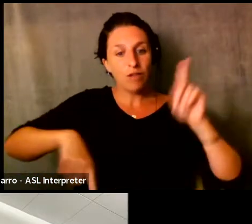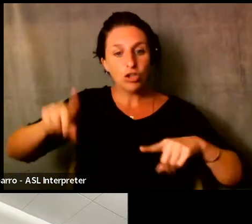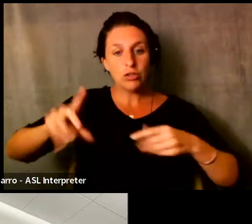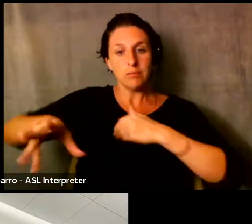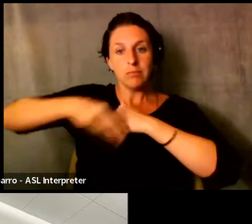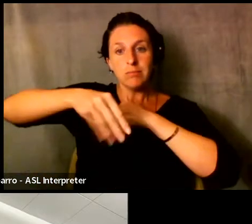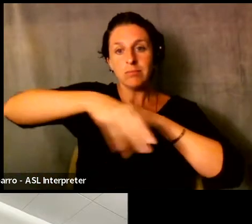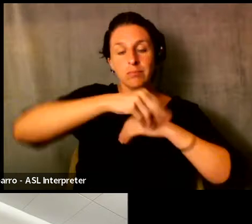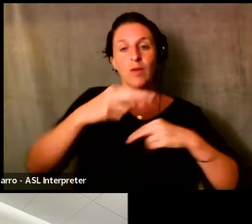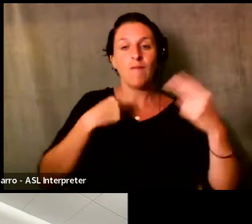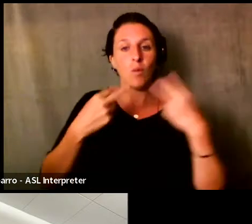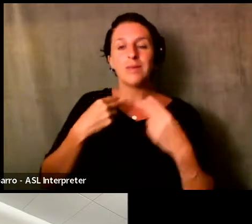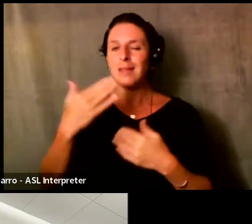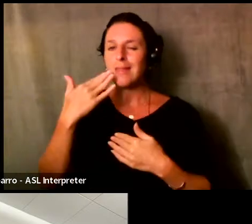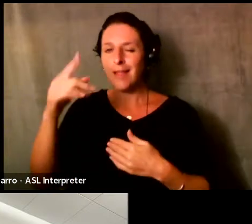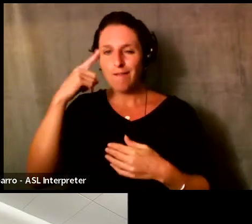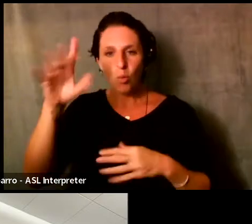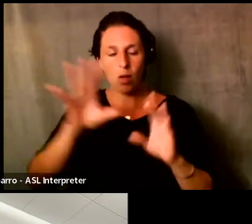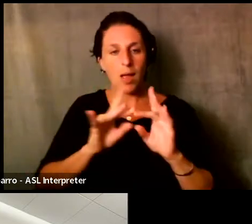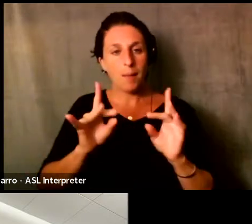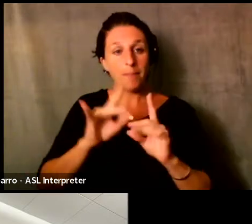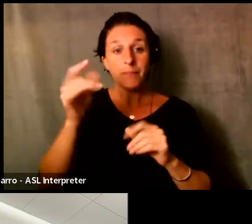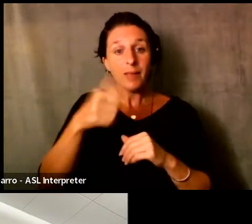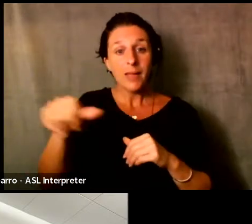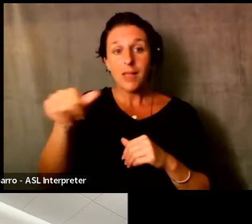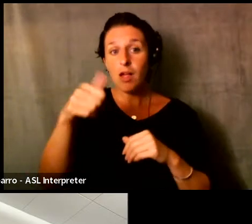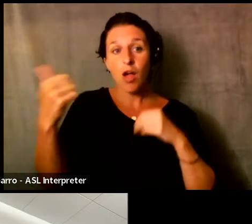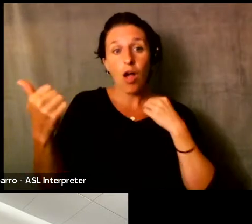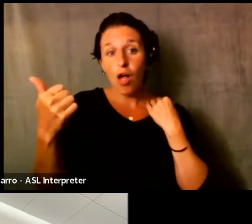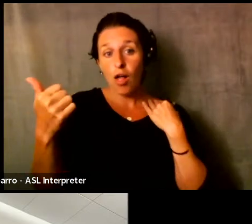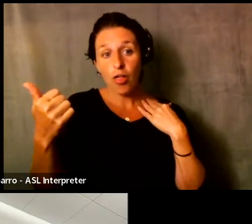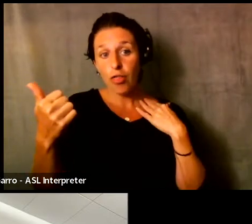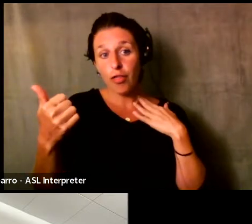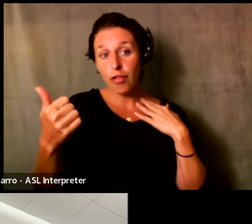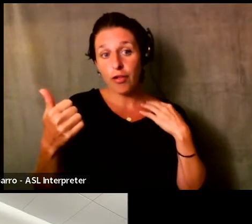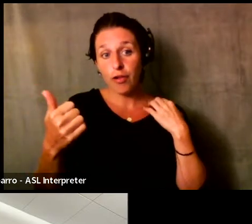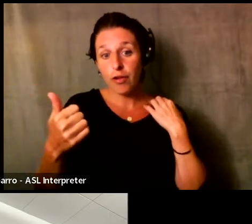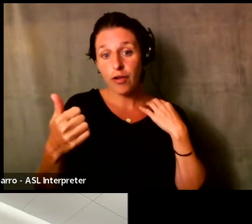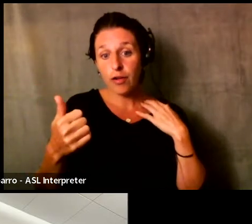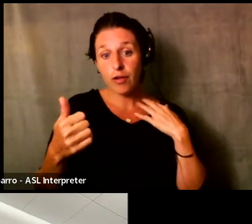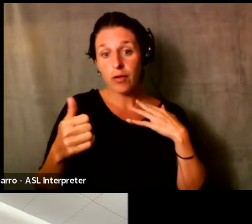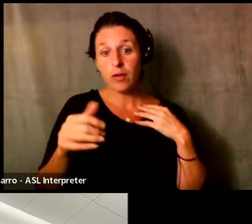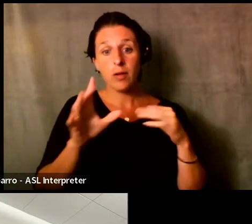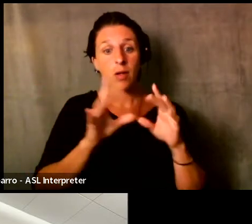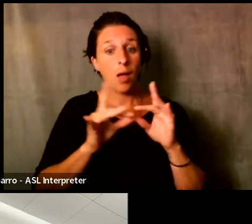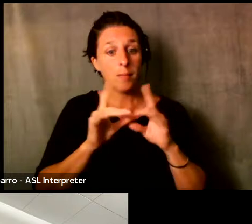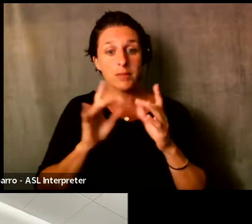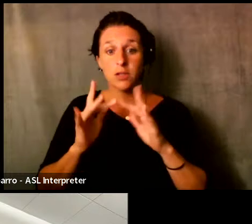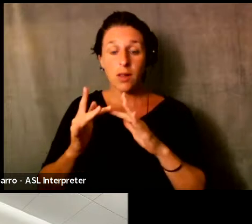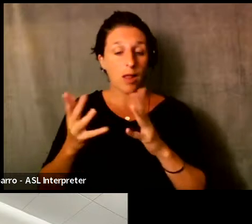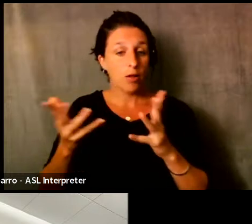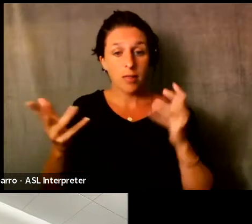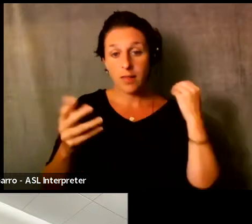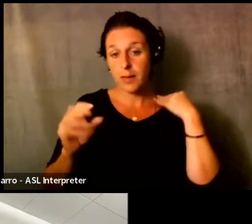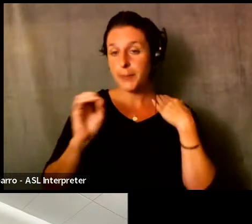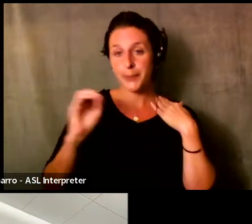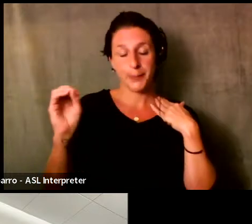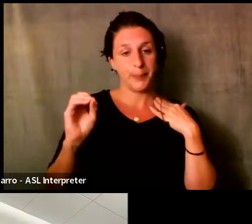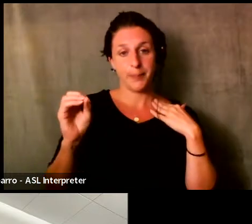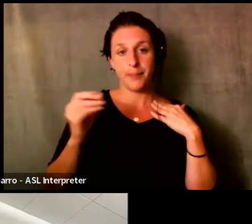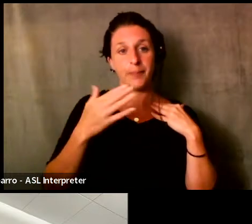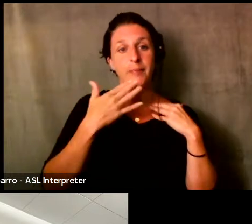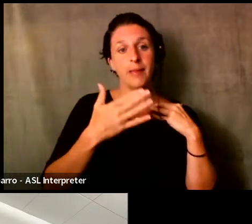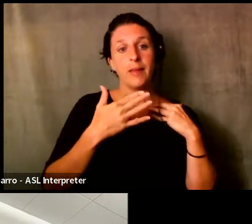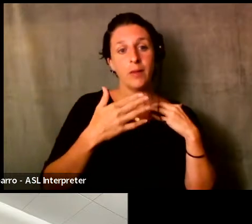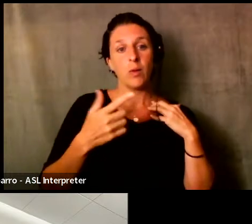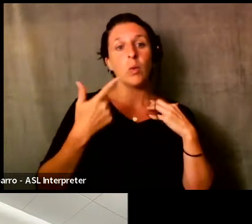Thank you for your comment. Are there any other commenters online or? There are none. Okay, thank you.